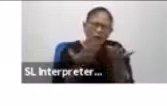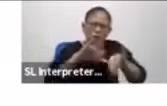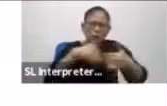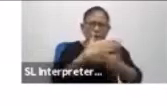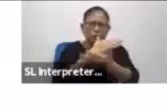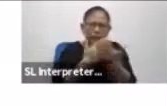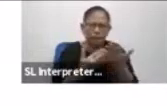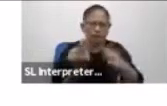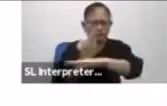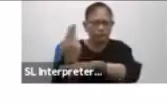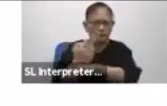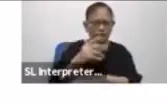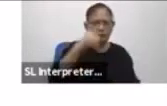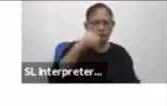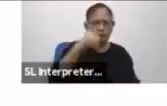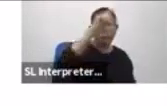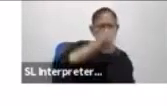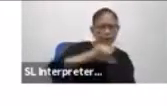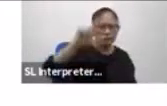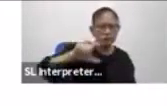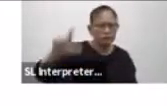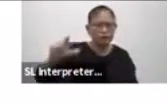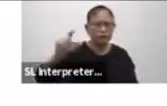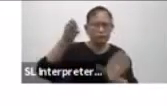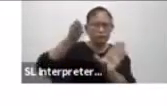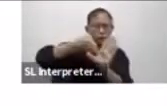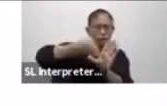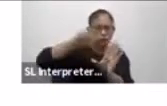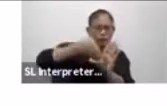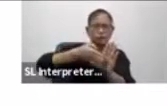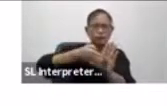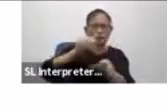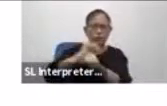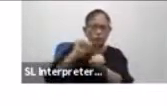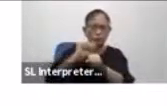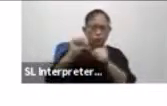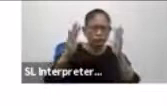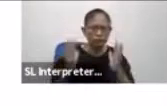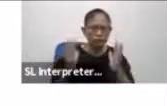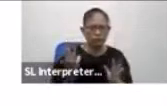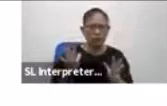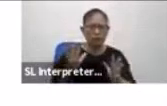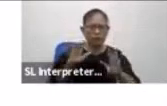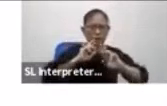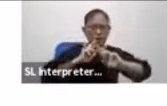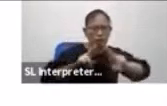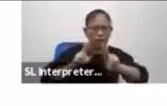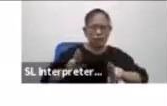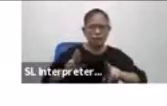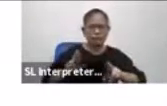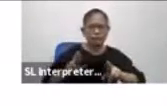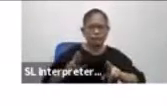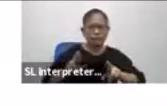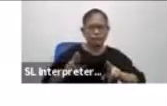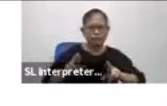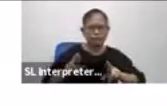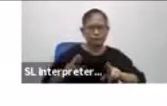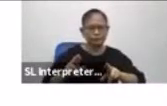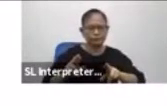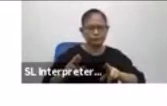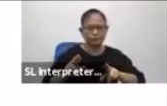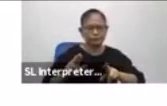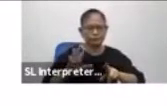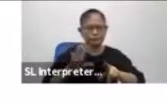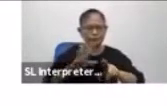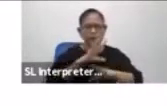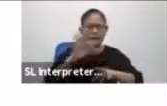Nepal, trained community-based psychosocial workers who've been the first-time responders for years have now been equipped with cell